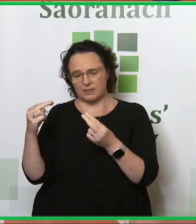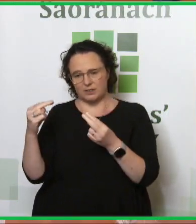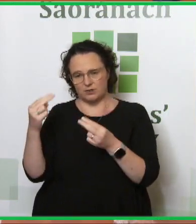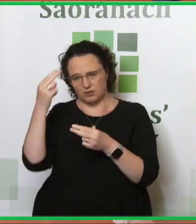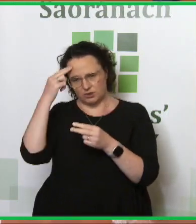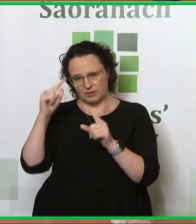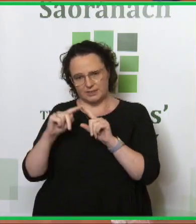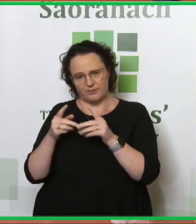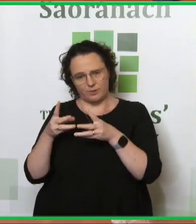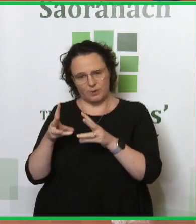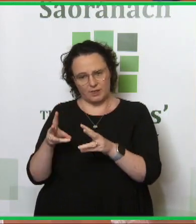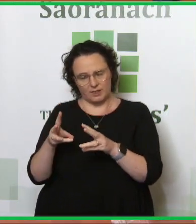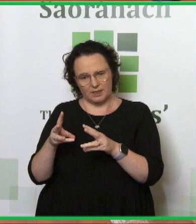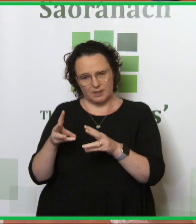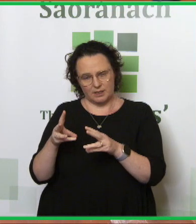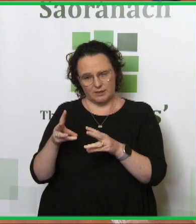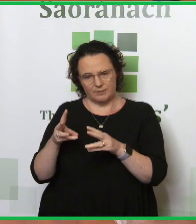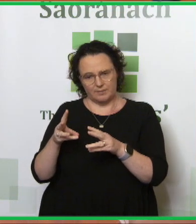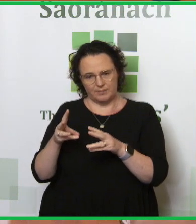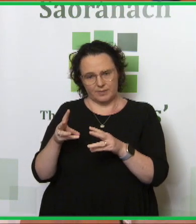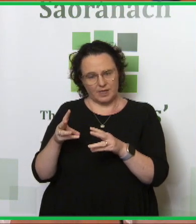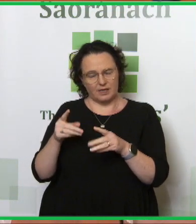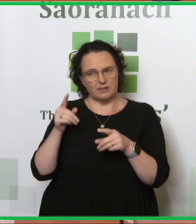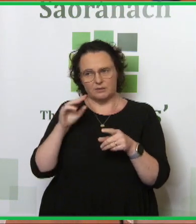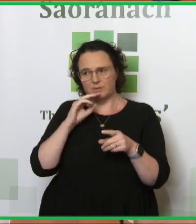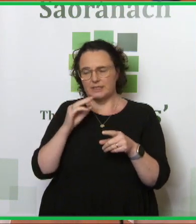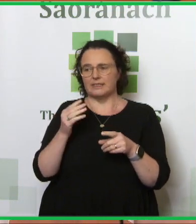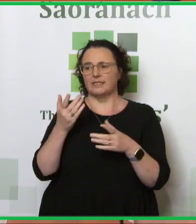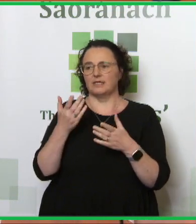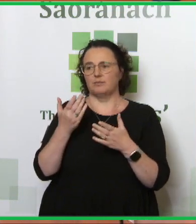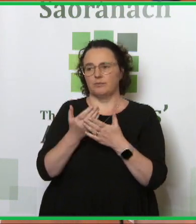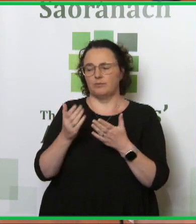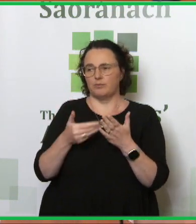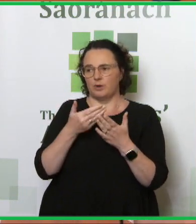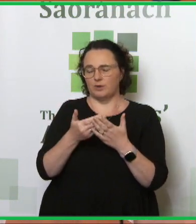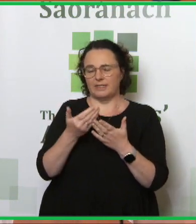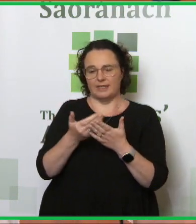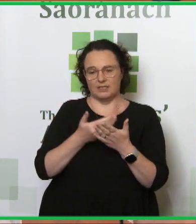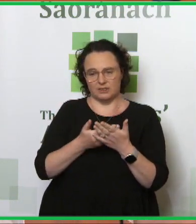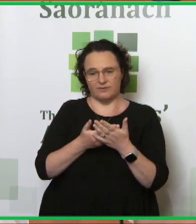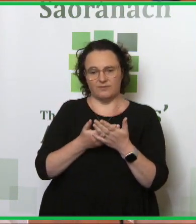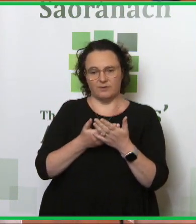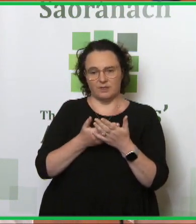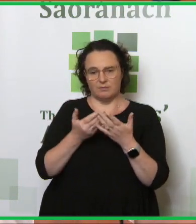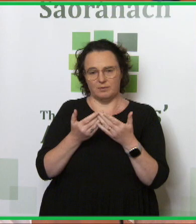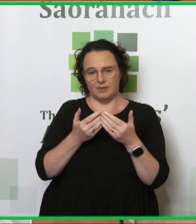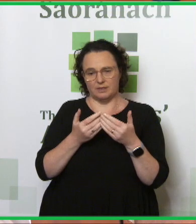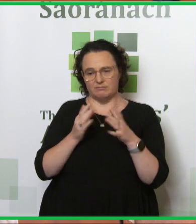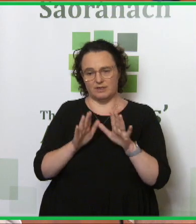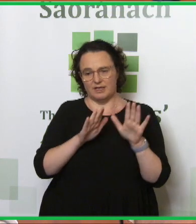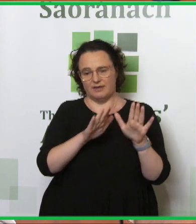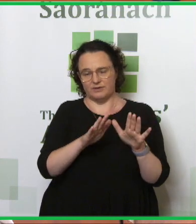relegate the proposed legislative changes to a different stratum. And I just wanted to ask the question, is there any way for the Assembly